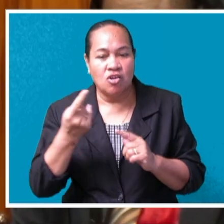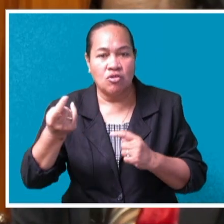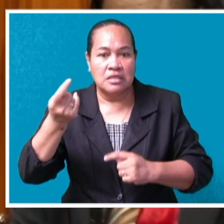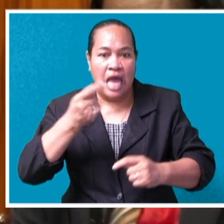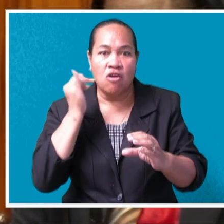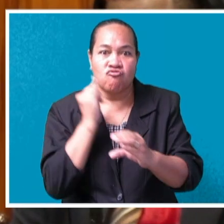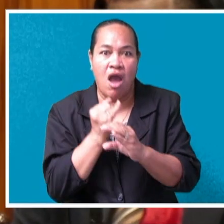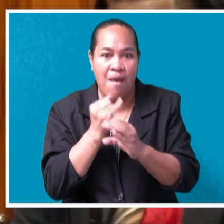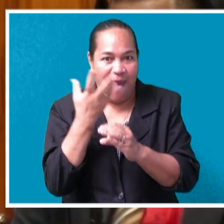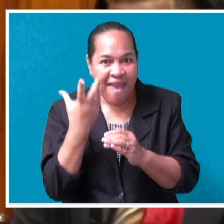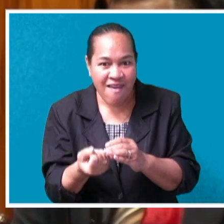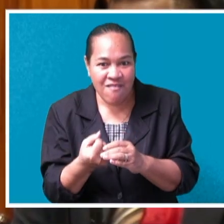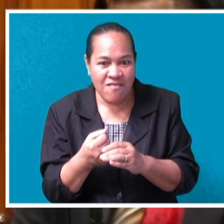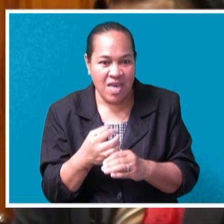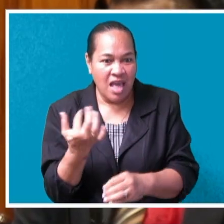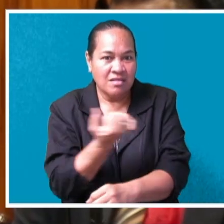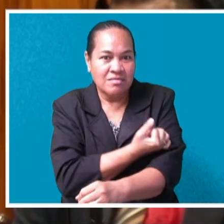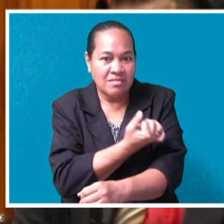crime, illicit drug trafficking,